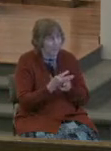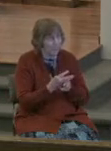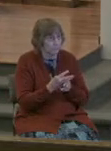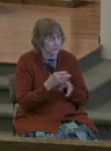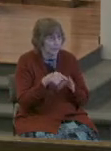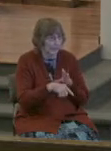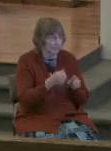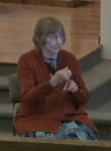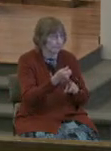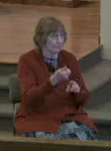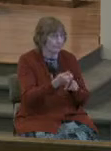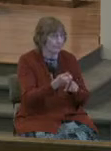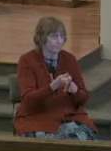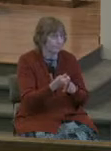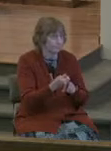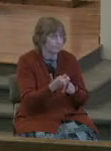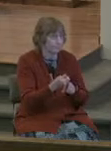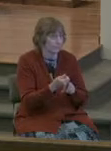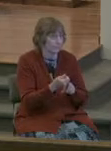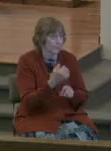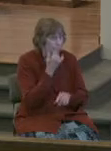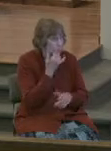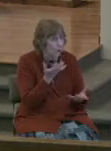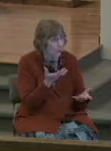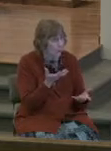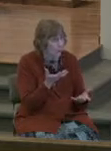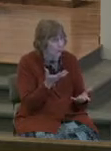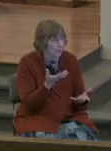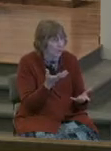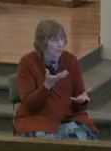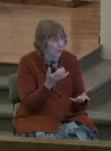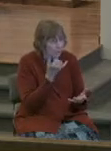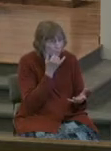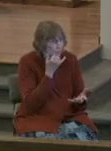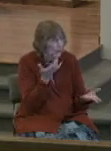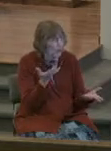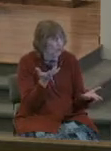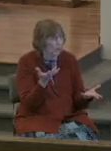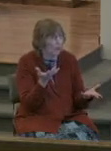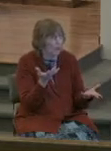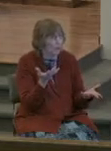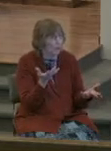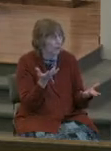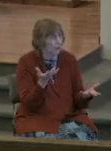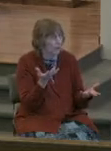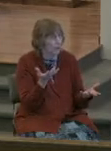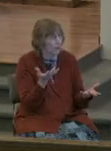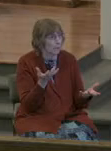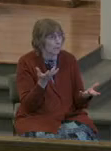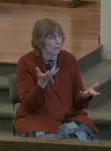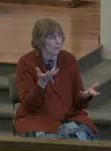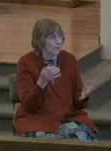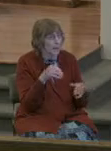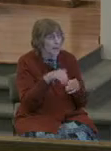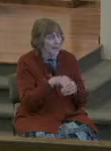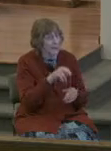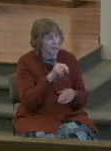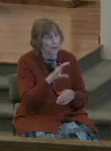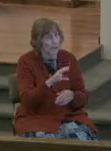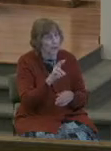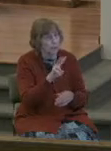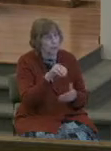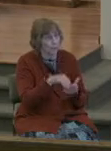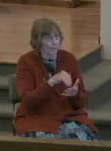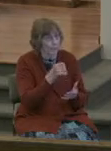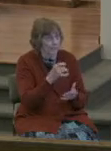lives. What's wrong? You know, what's wrong? What's missing? In North Carolina in